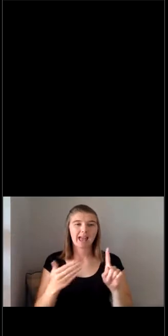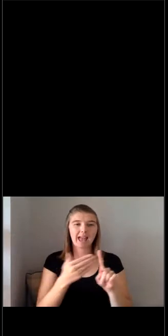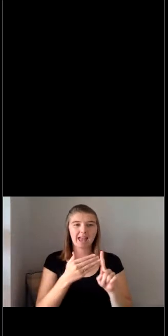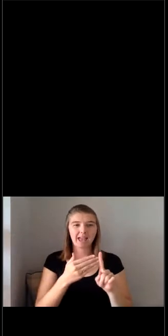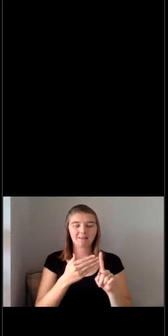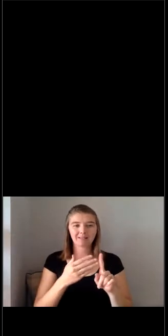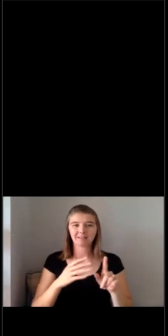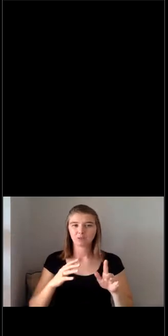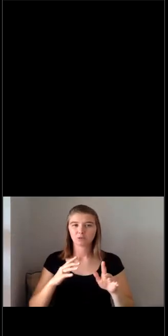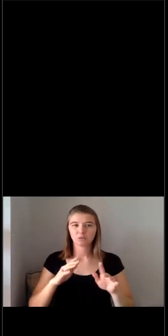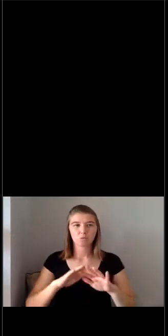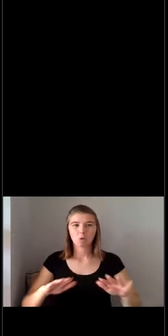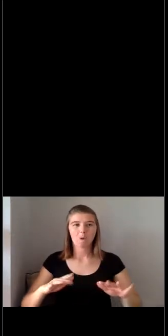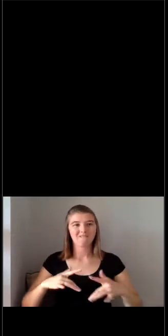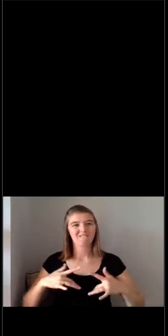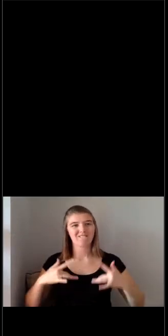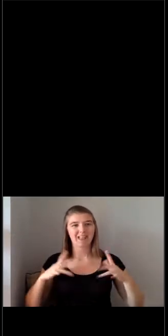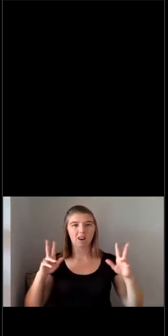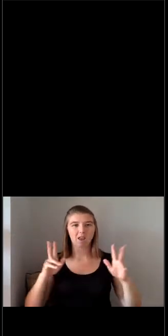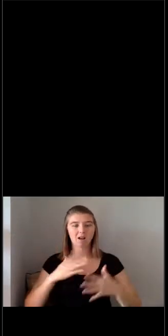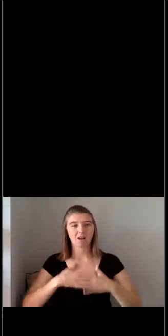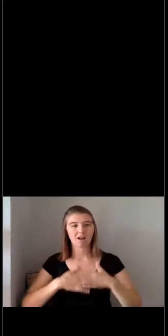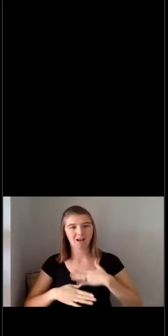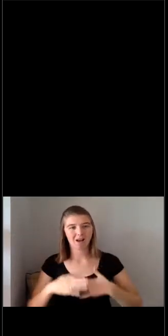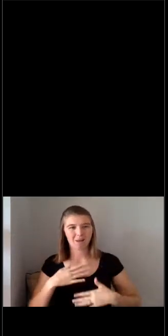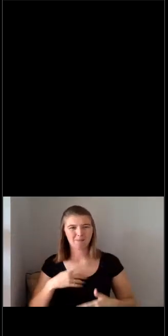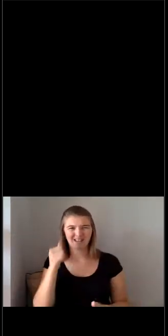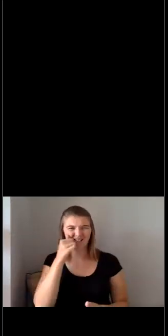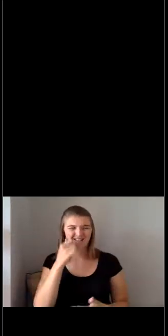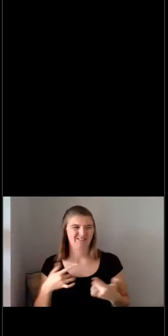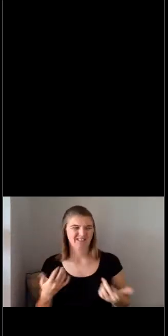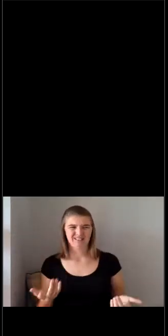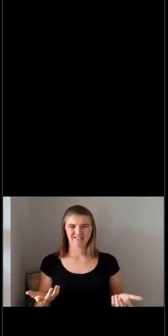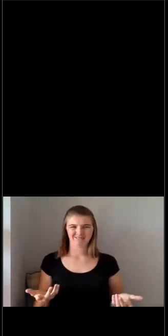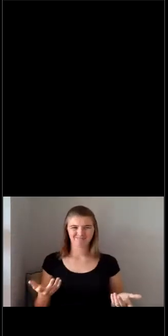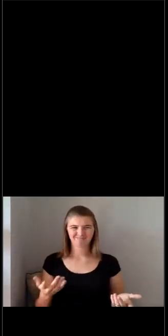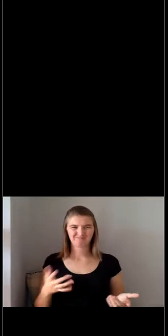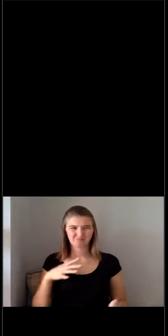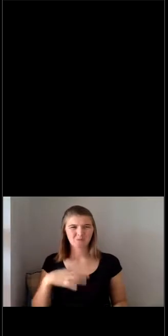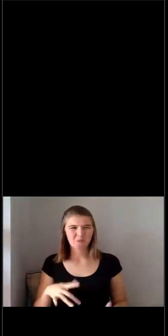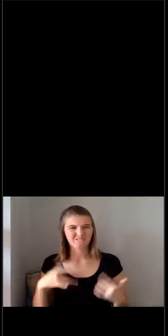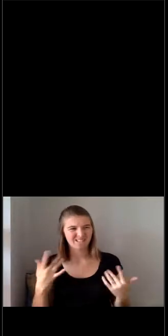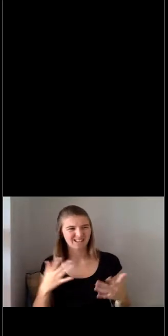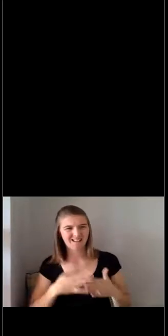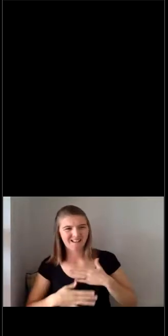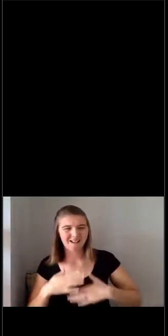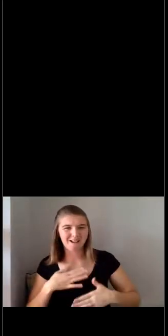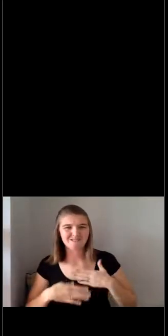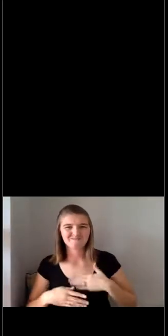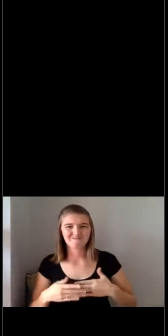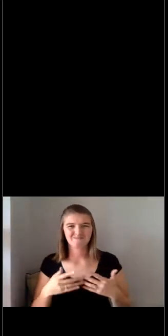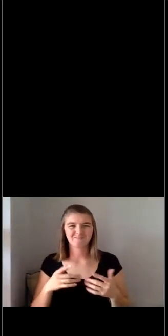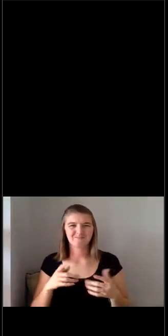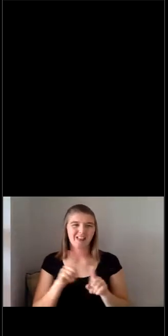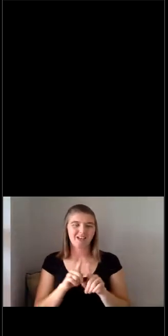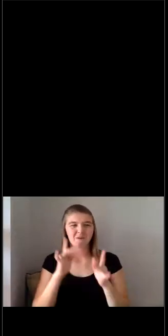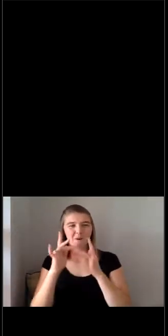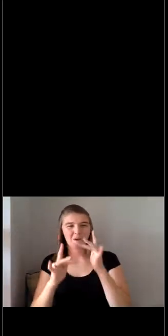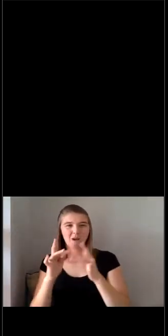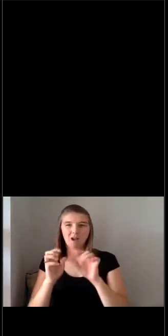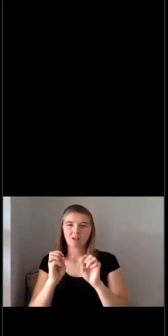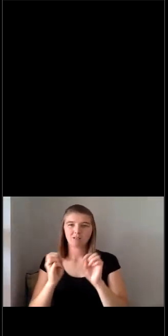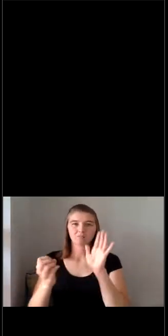feel any calmer. And I know that kind of goes against the current messaging that appears in kind of blogs and gyms and otherwise. It